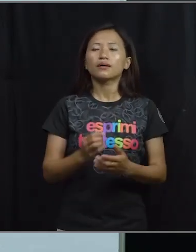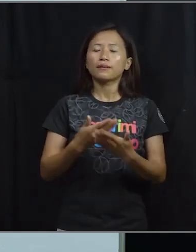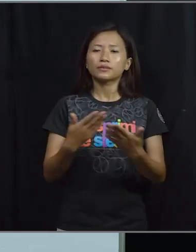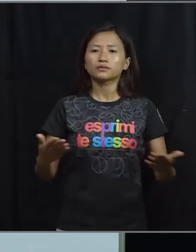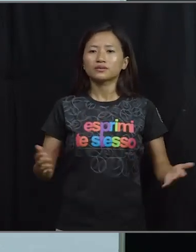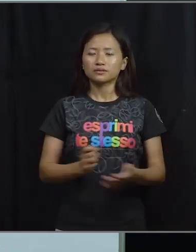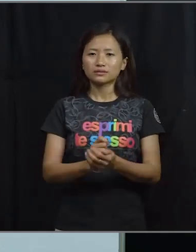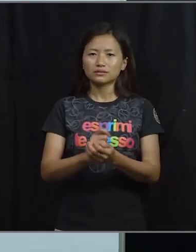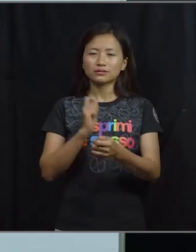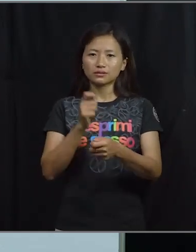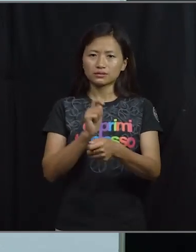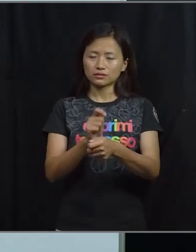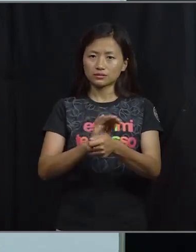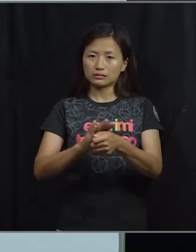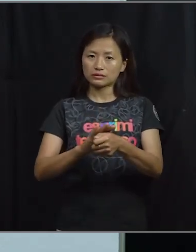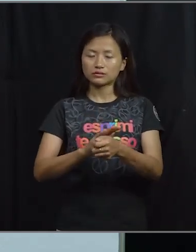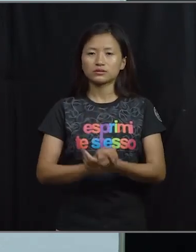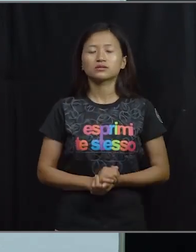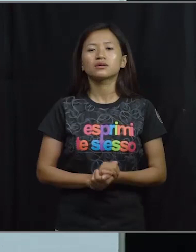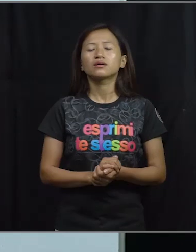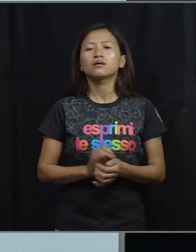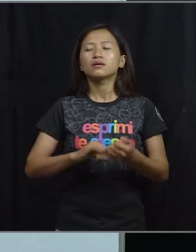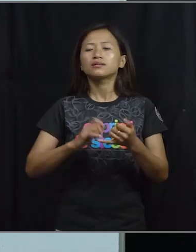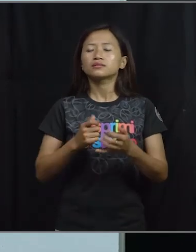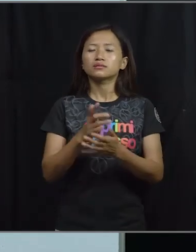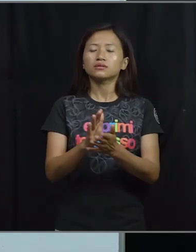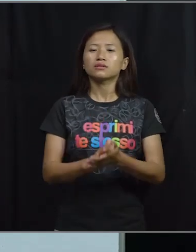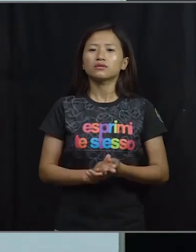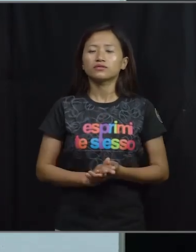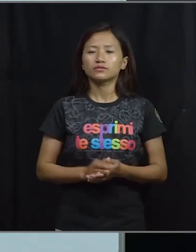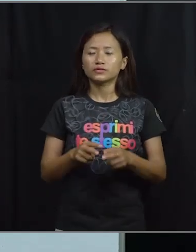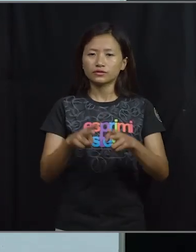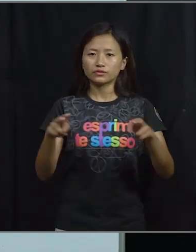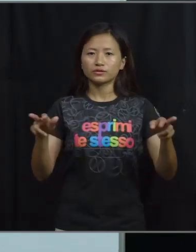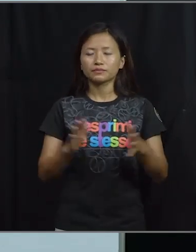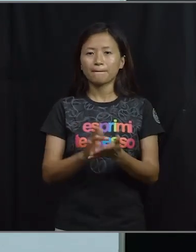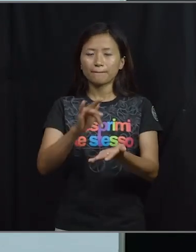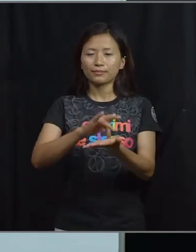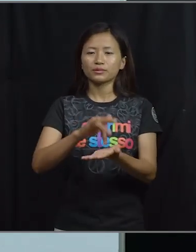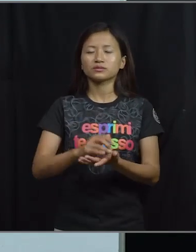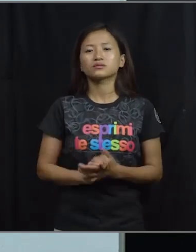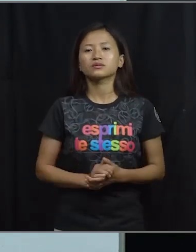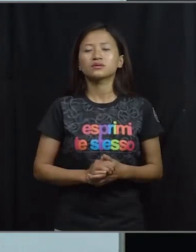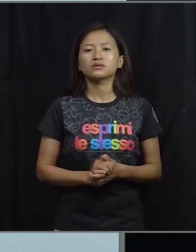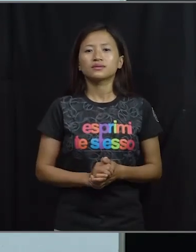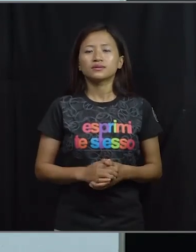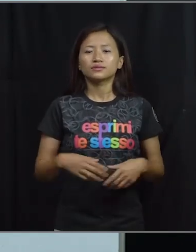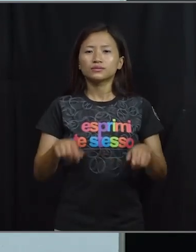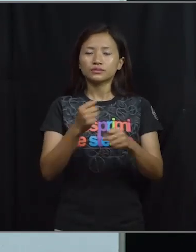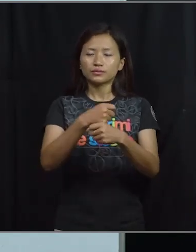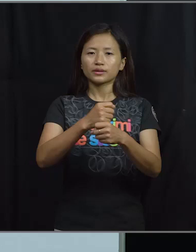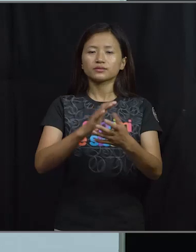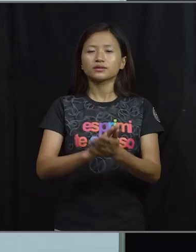products and services and sale of products and services to different places and to make